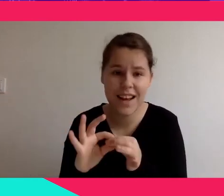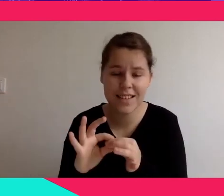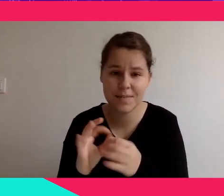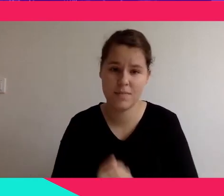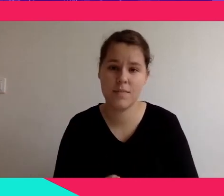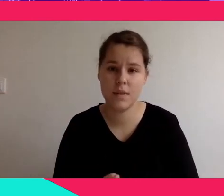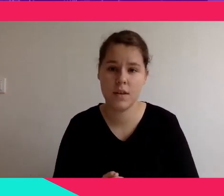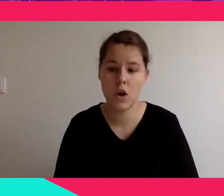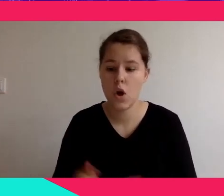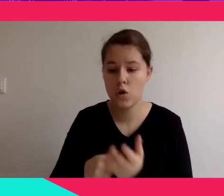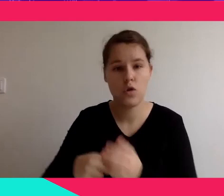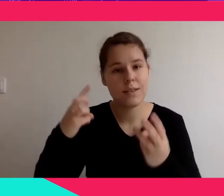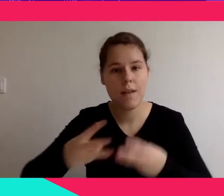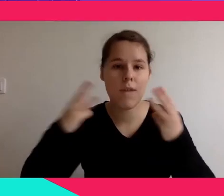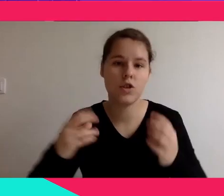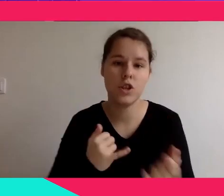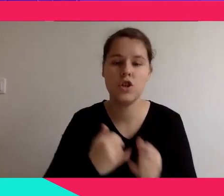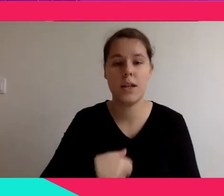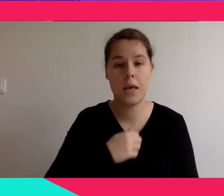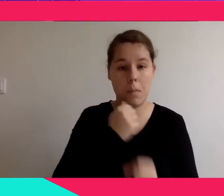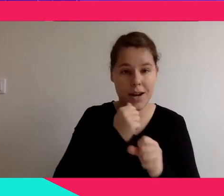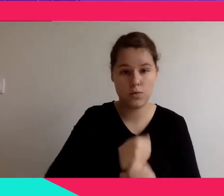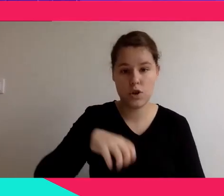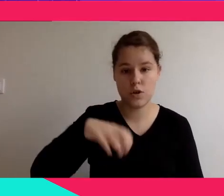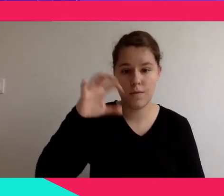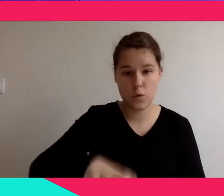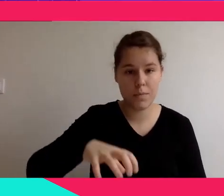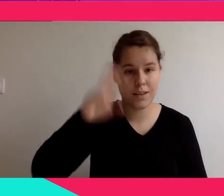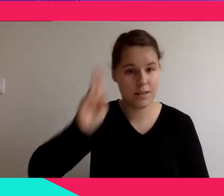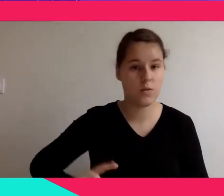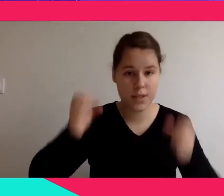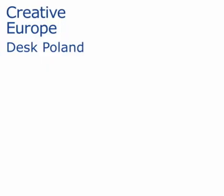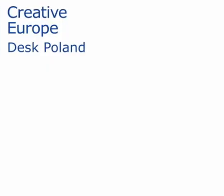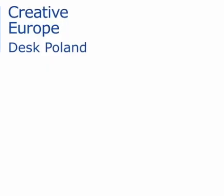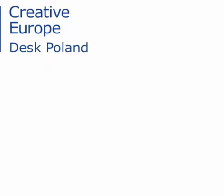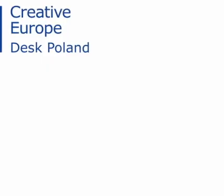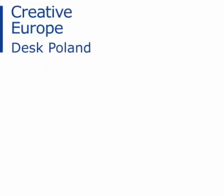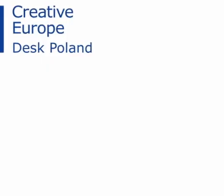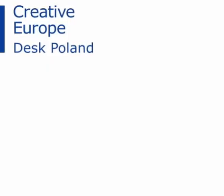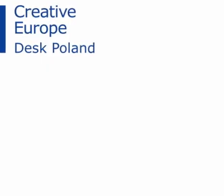Tak, and Thanks. Yeah, thank you so much, Merete.